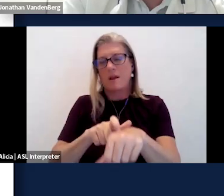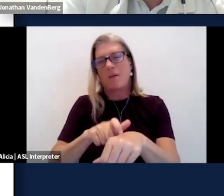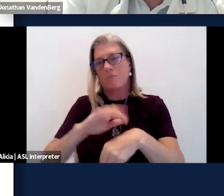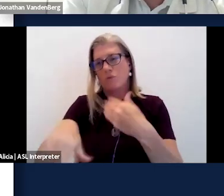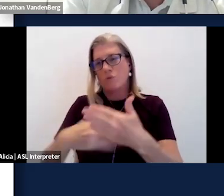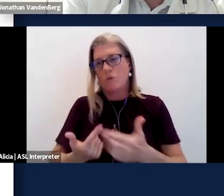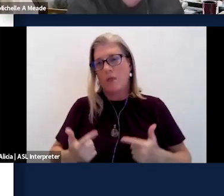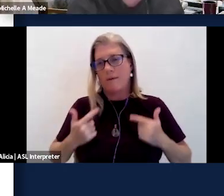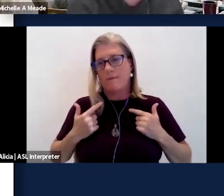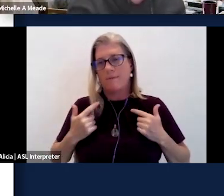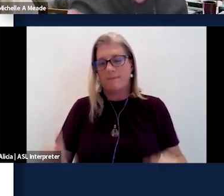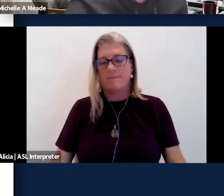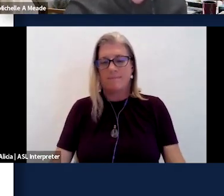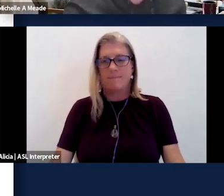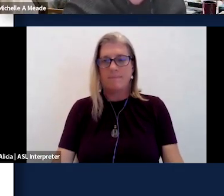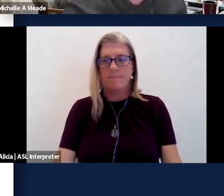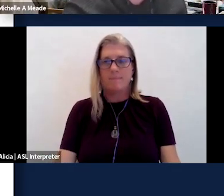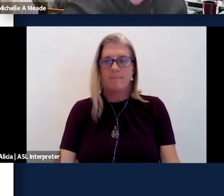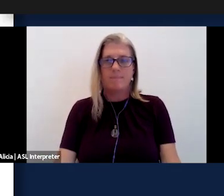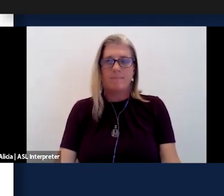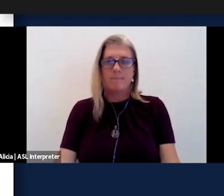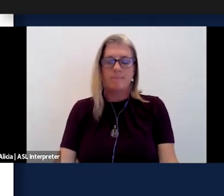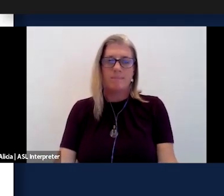life. Thank you.